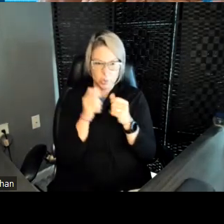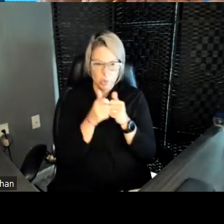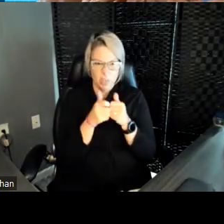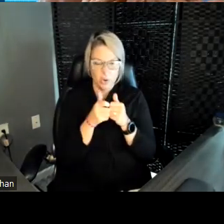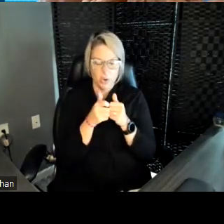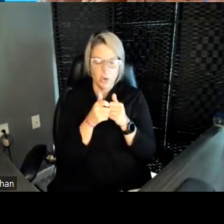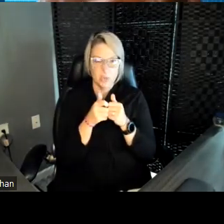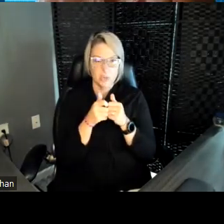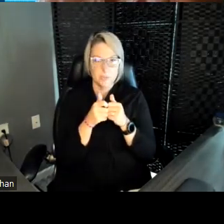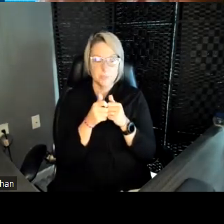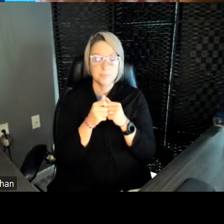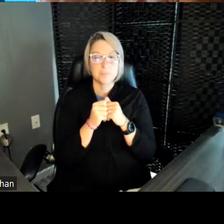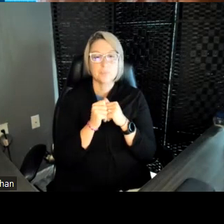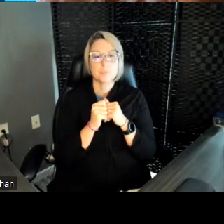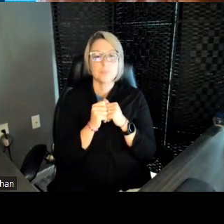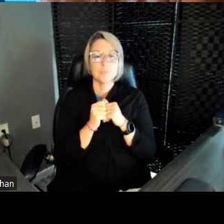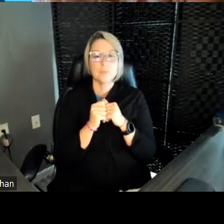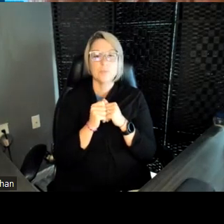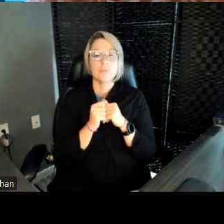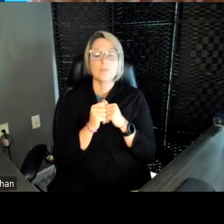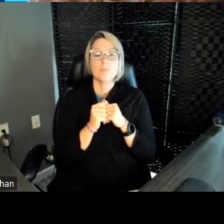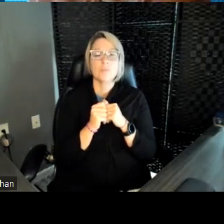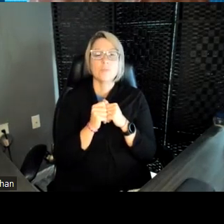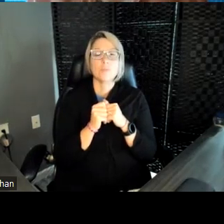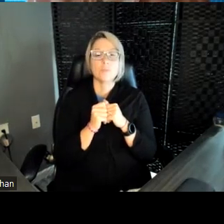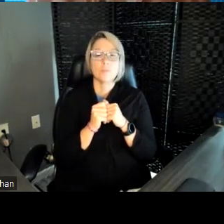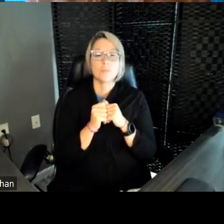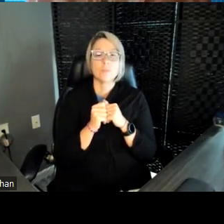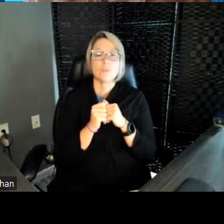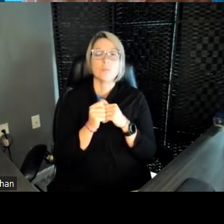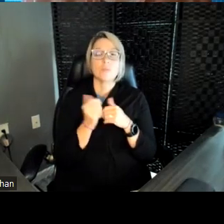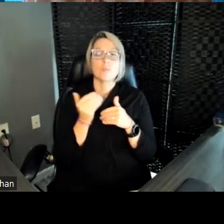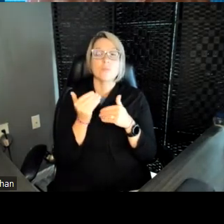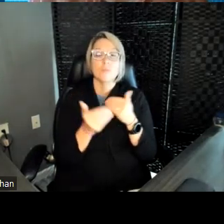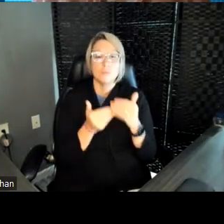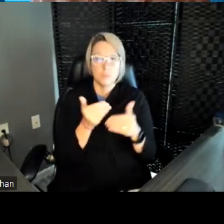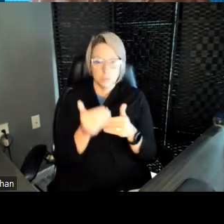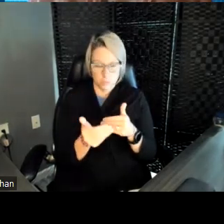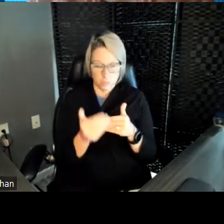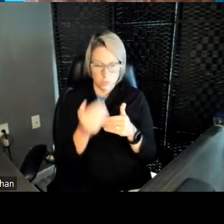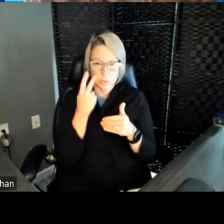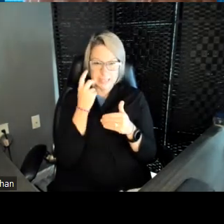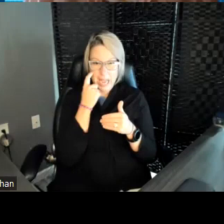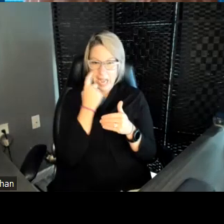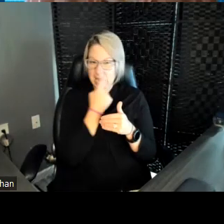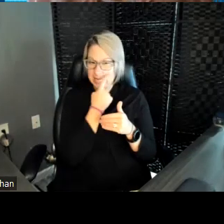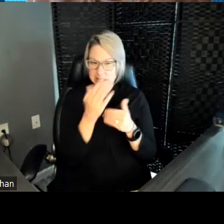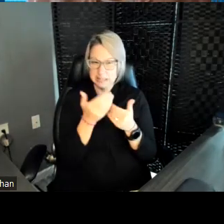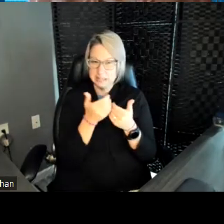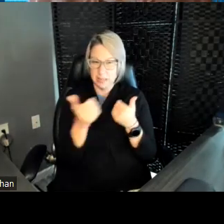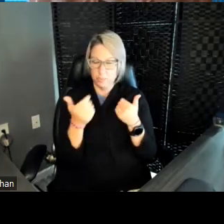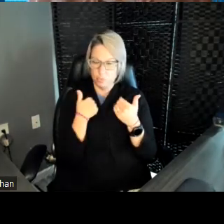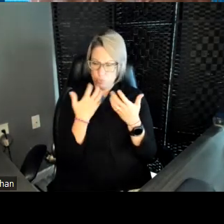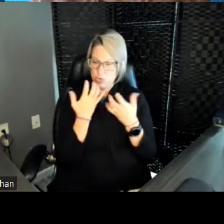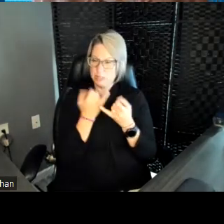kind of counter reaction. Then we start to see the eyes separating and saying, hey, man, I want to have some